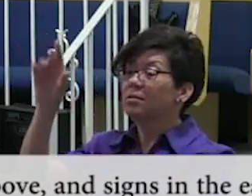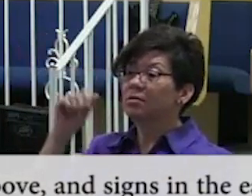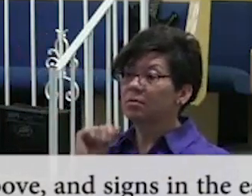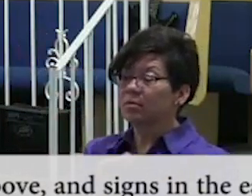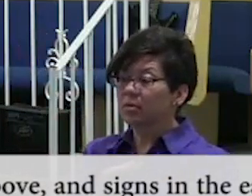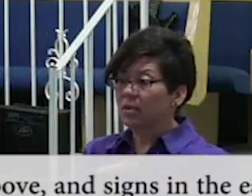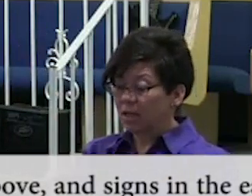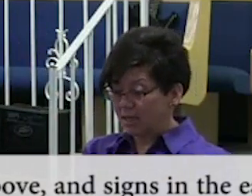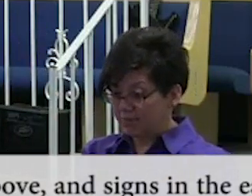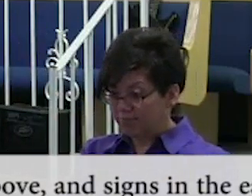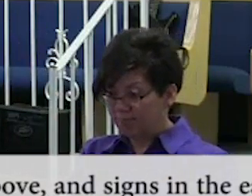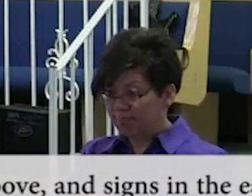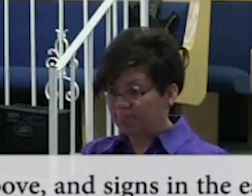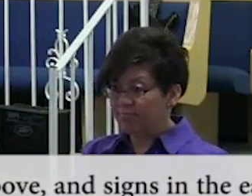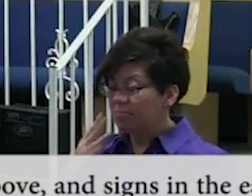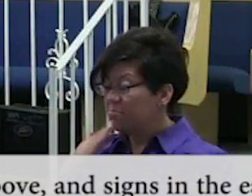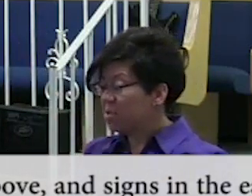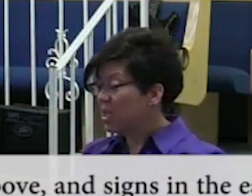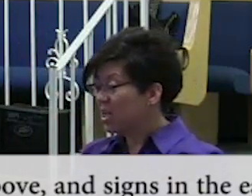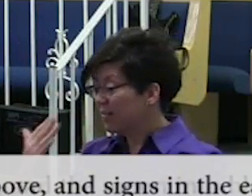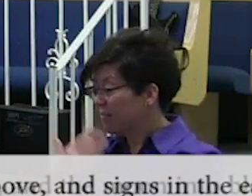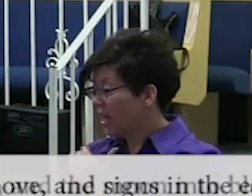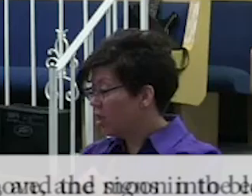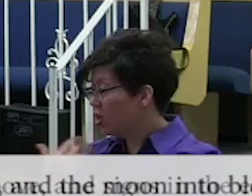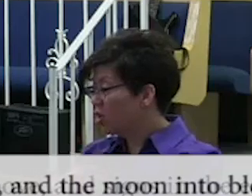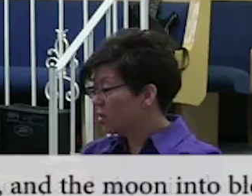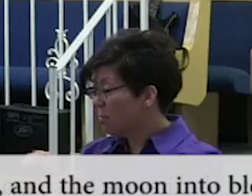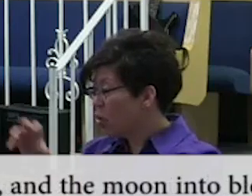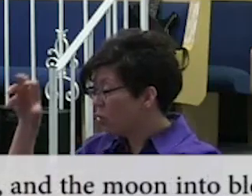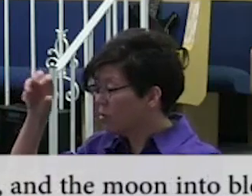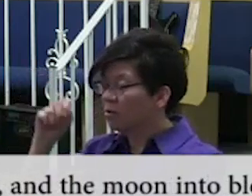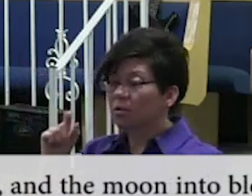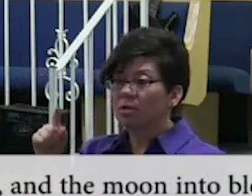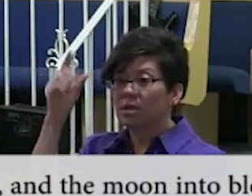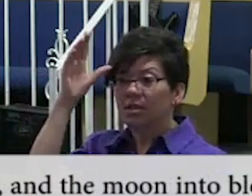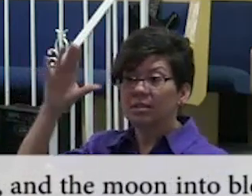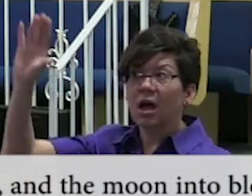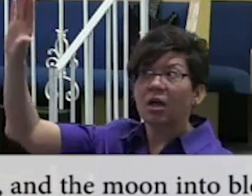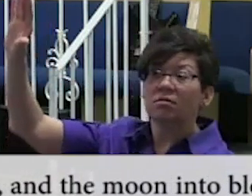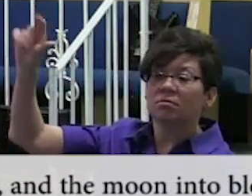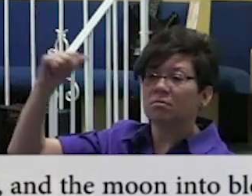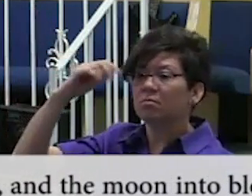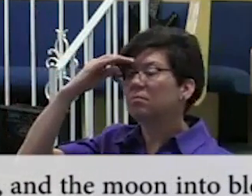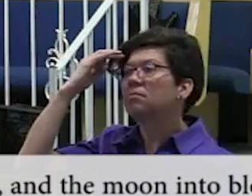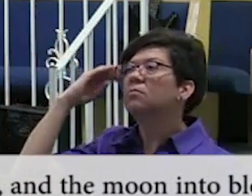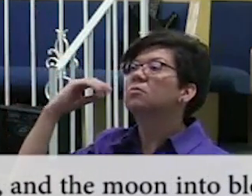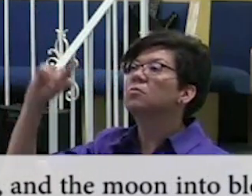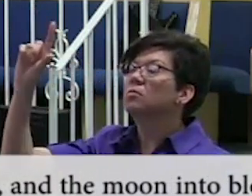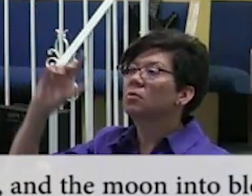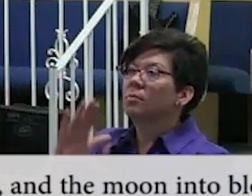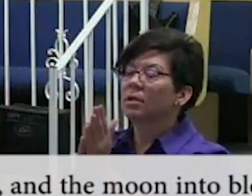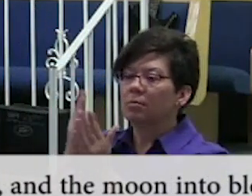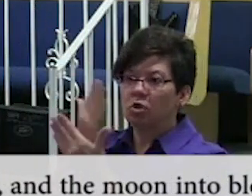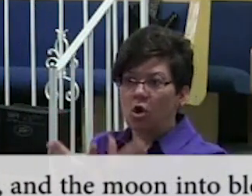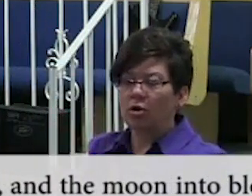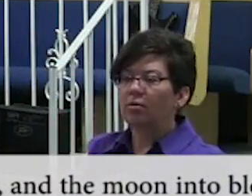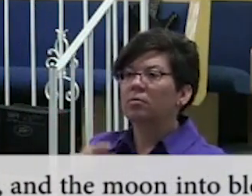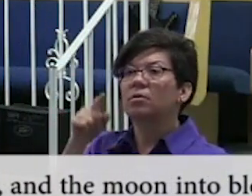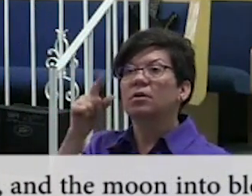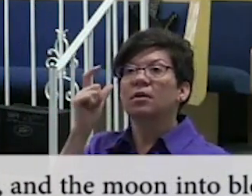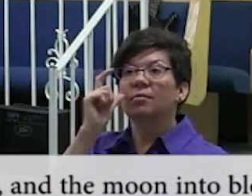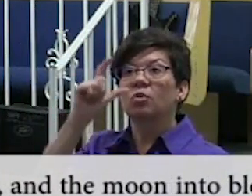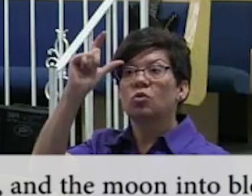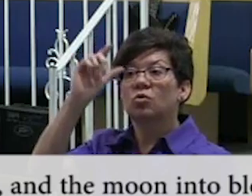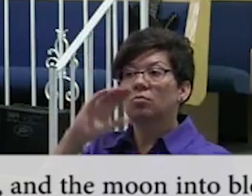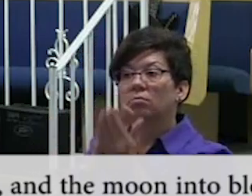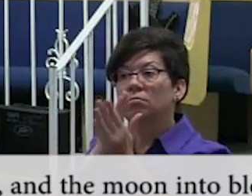beneath, blood and fire and vapor of smoke. The sun shall be turned into darkness and the moon